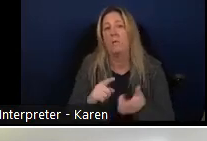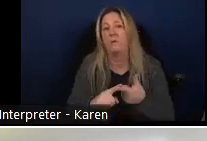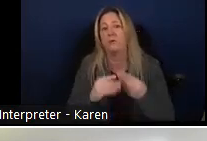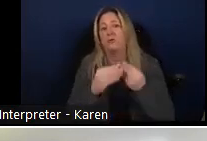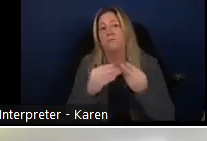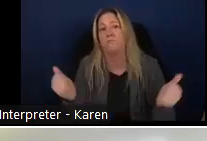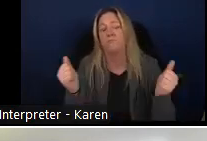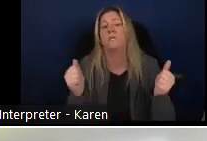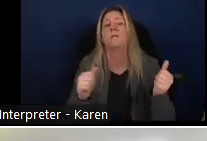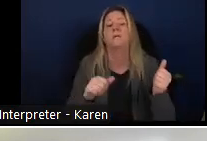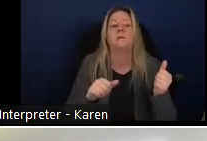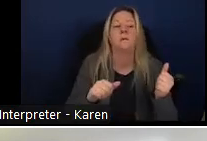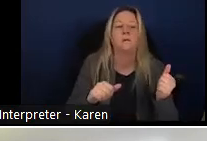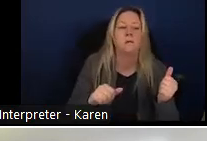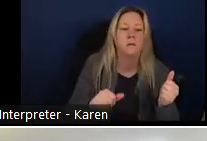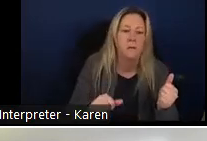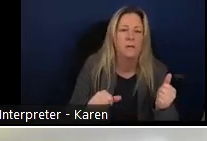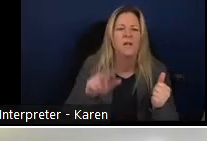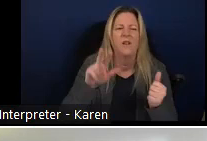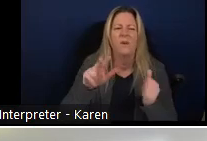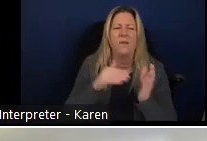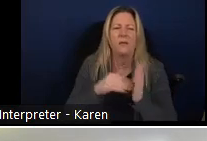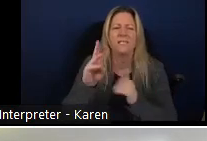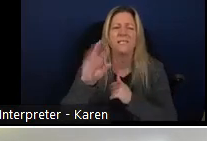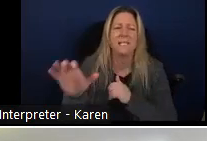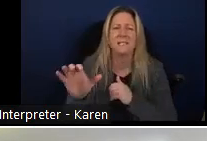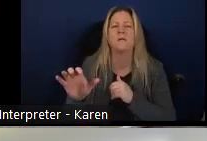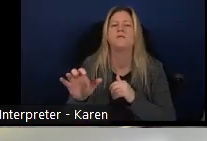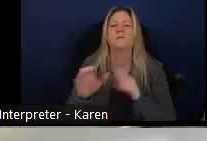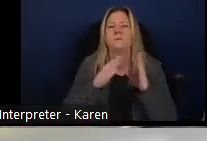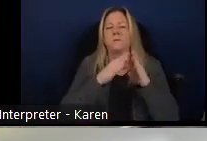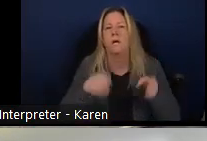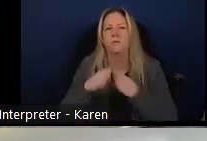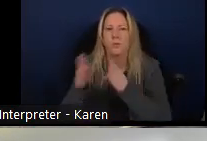3,600 unduplicated households. Next slide.